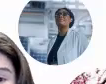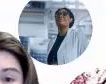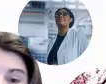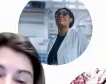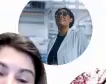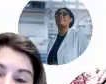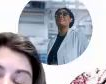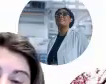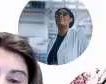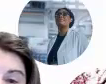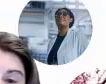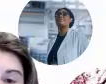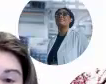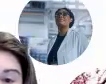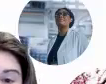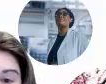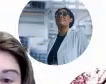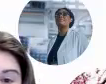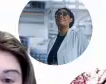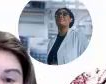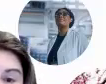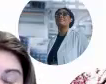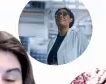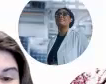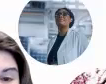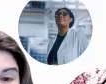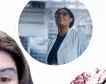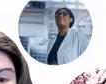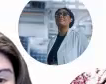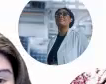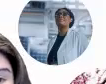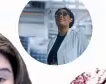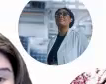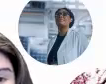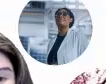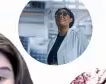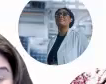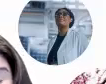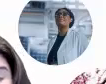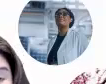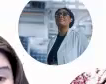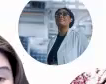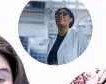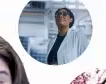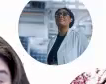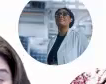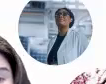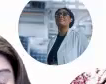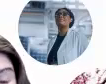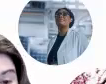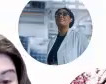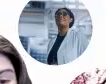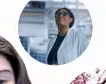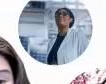report again, because just want to emphasize that we're really asking for your help in collecting really important